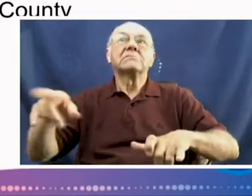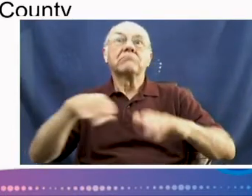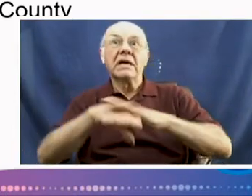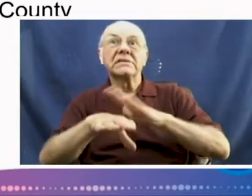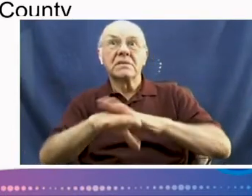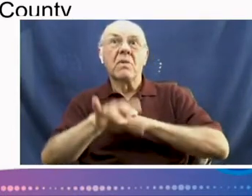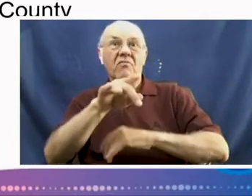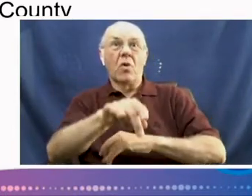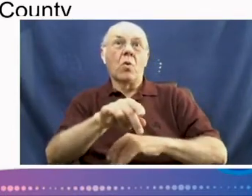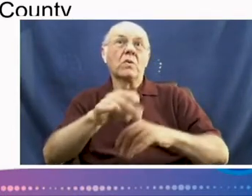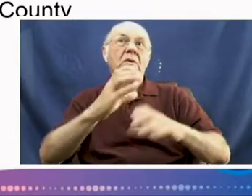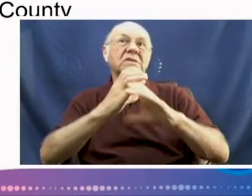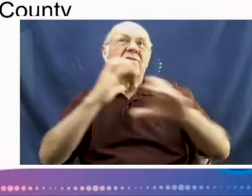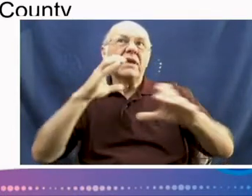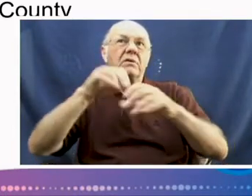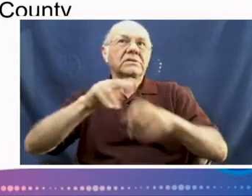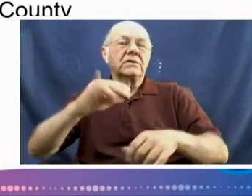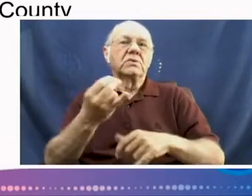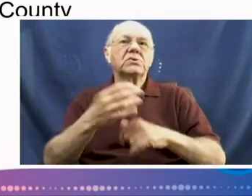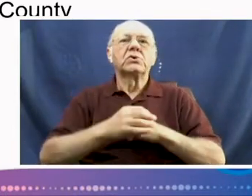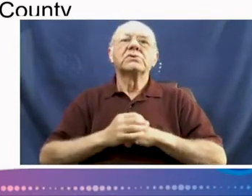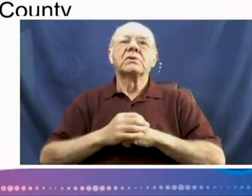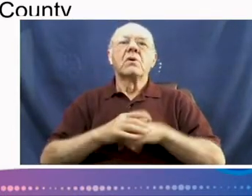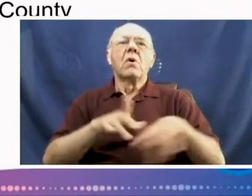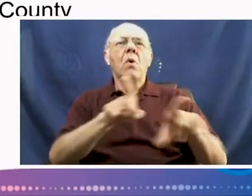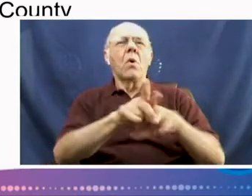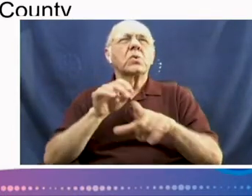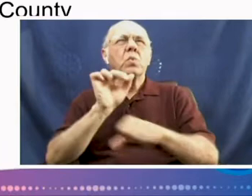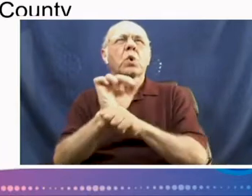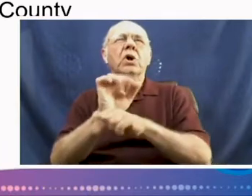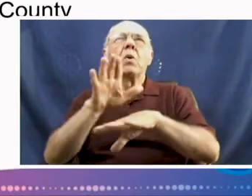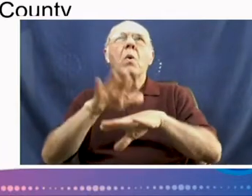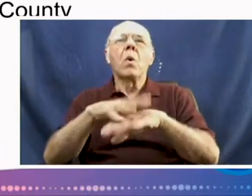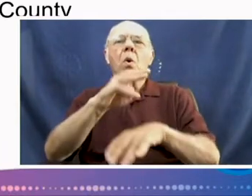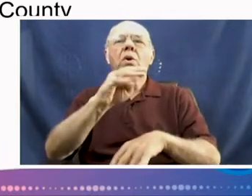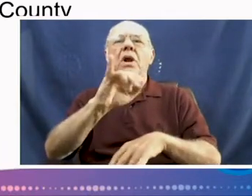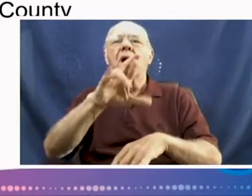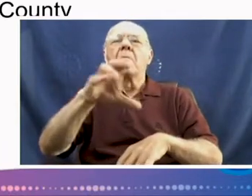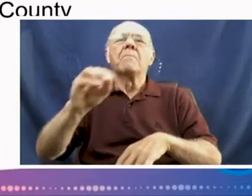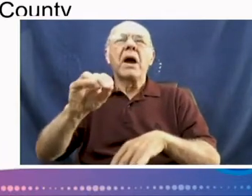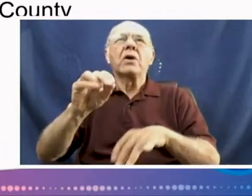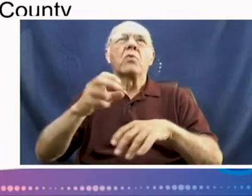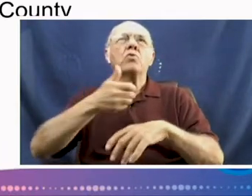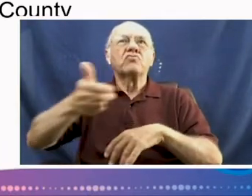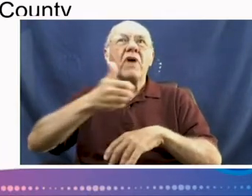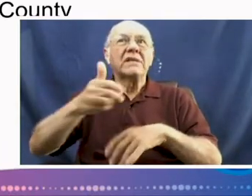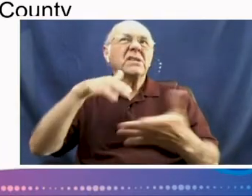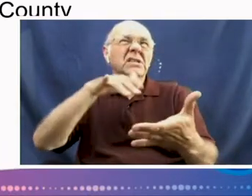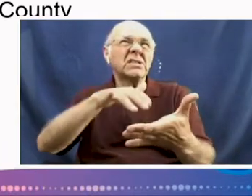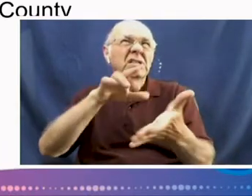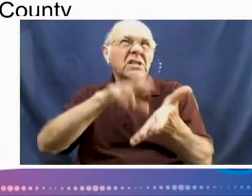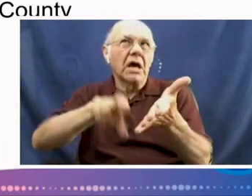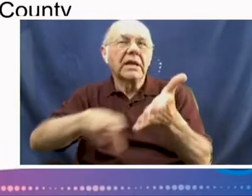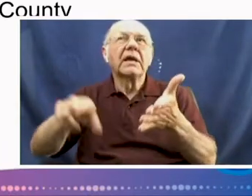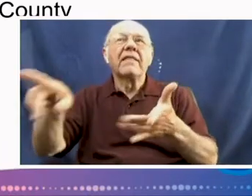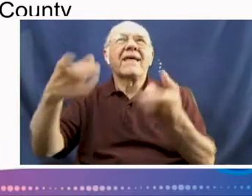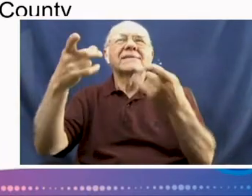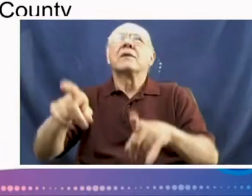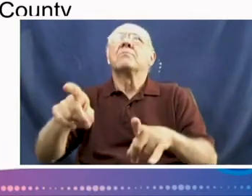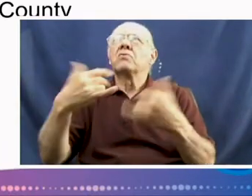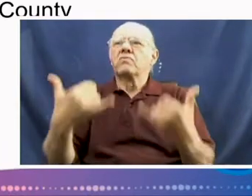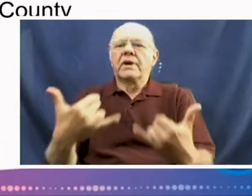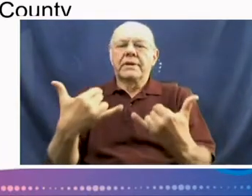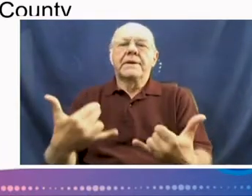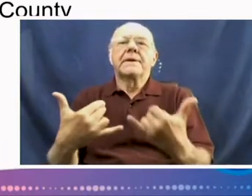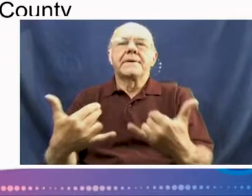in New Jersey. We are also working on a microtransit study pilot project happening right now. We are